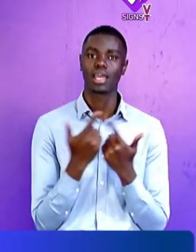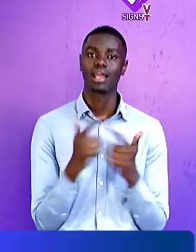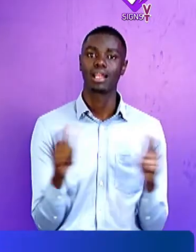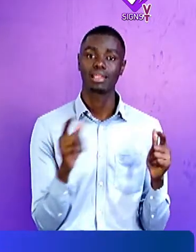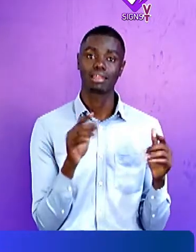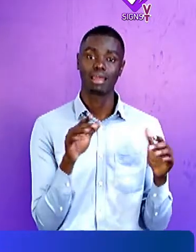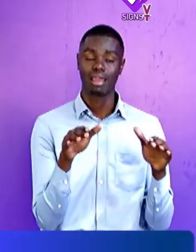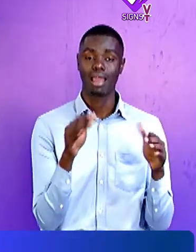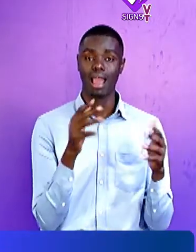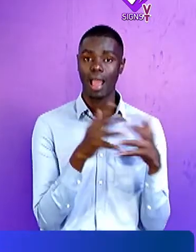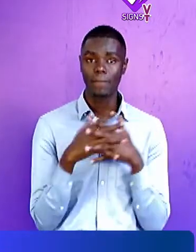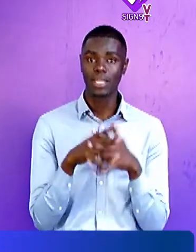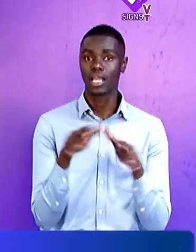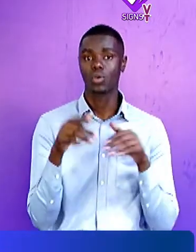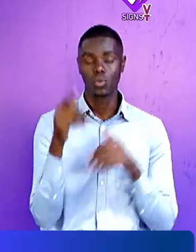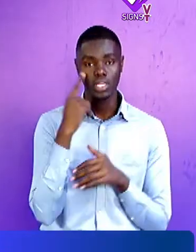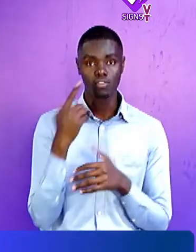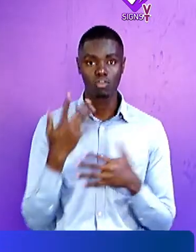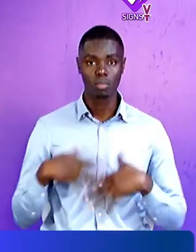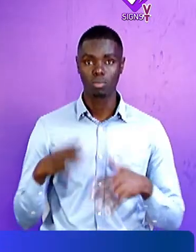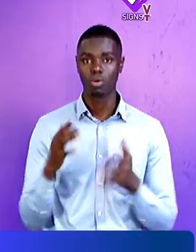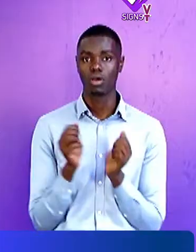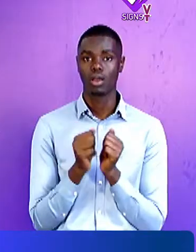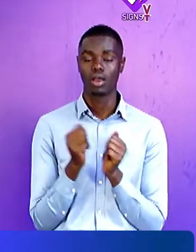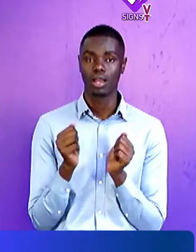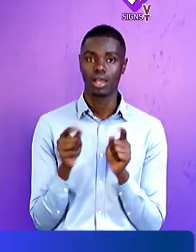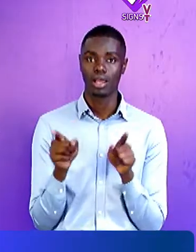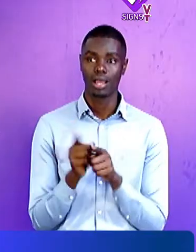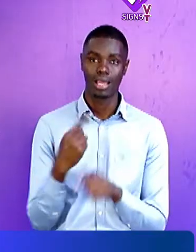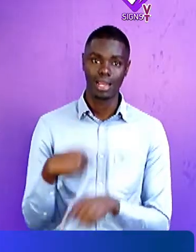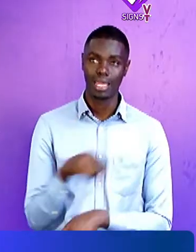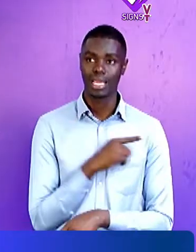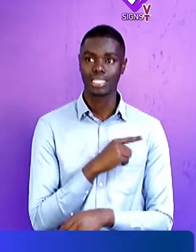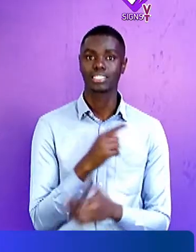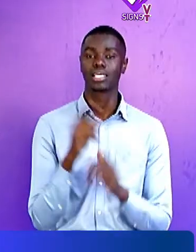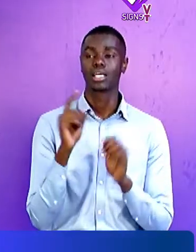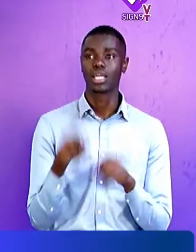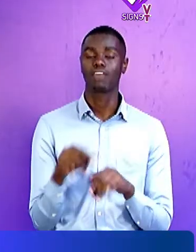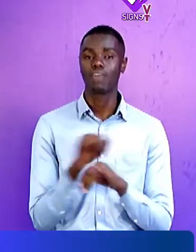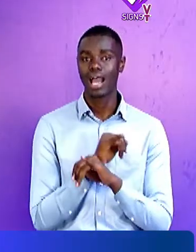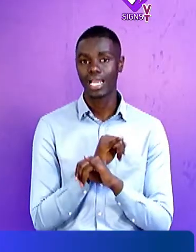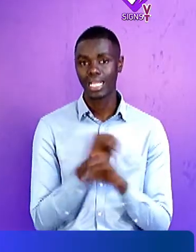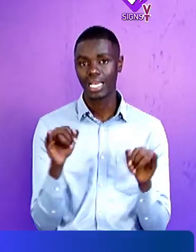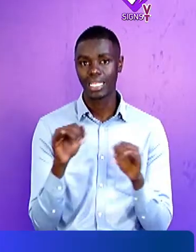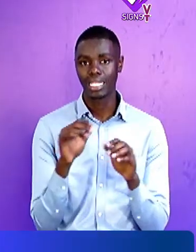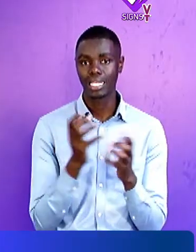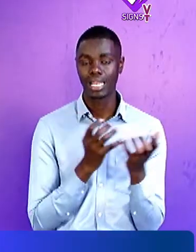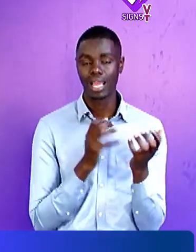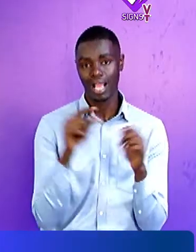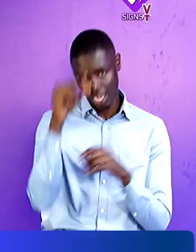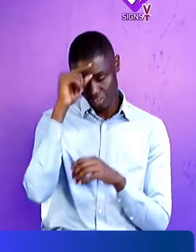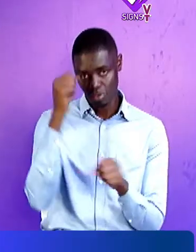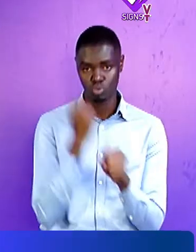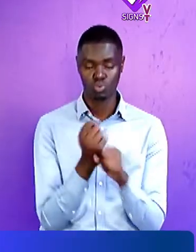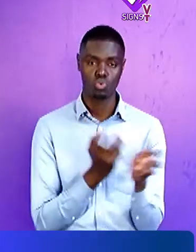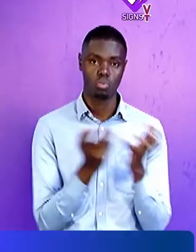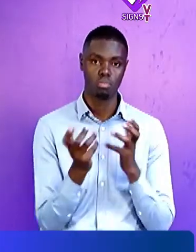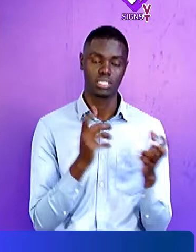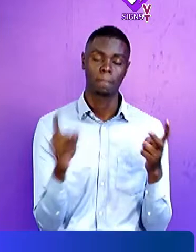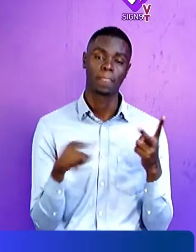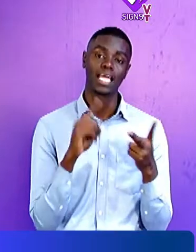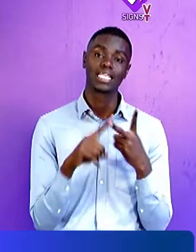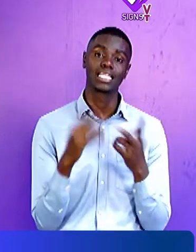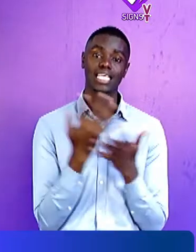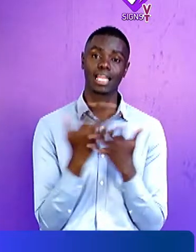for people like us to rule this country. We shall ensure there is a lean and clean government. Yeah. Then you can do business. The second thing